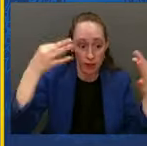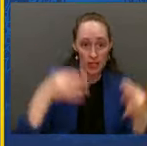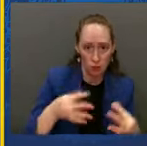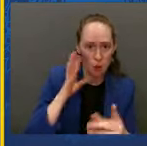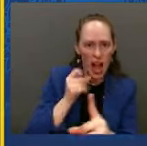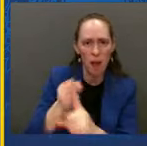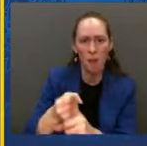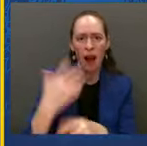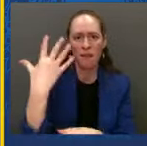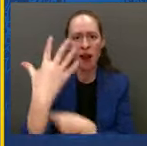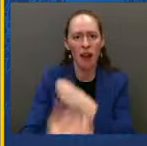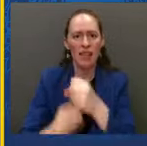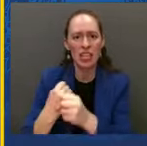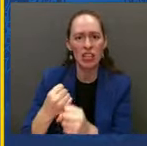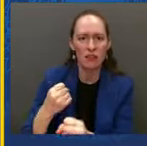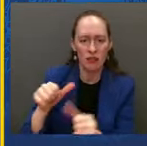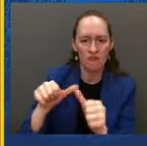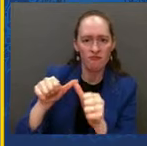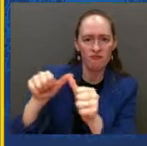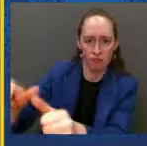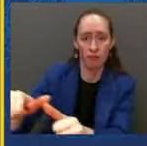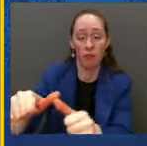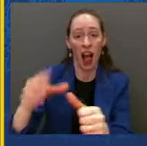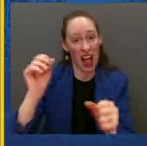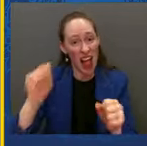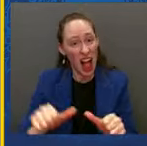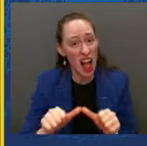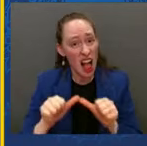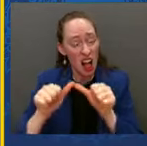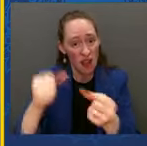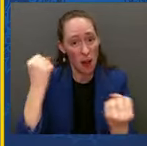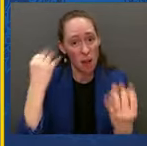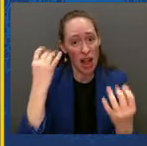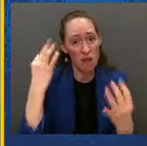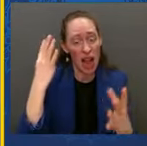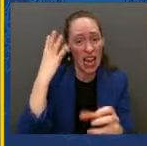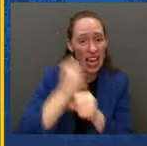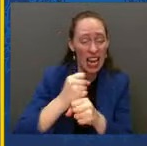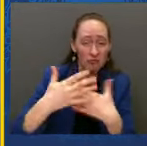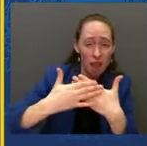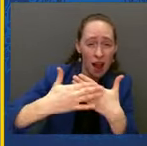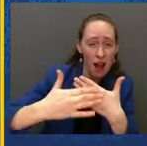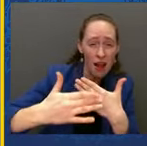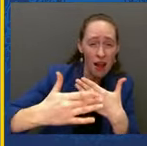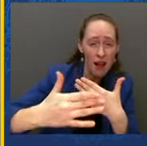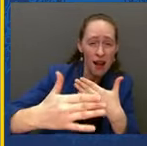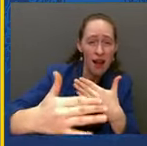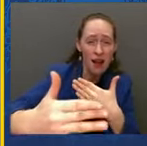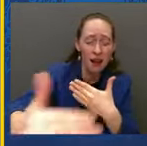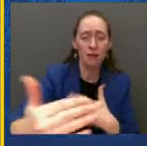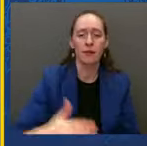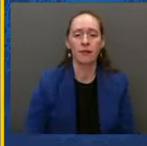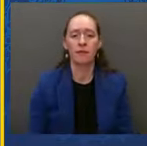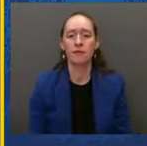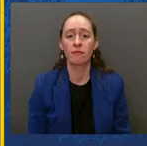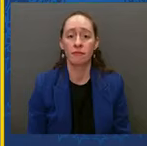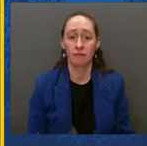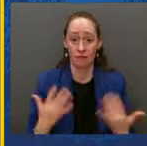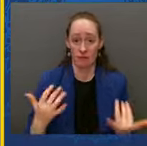Americans. That's true for the people of the world. And while decisions are ours to make now,